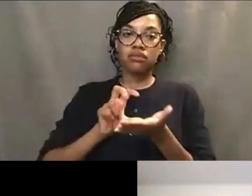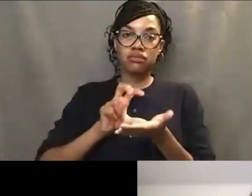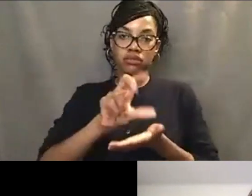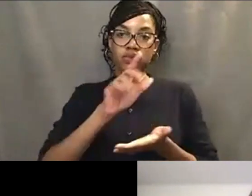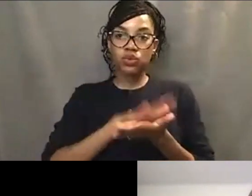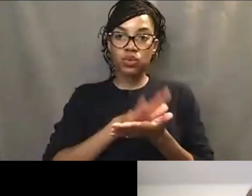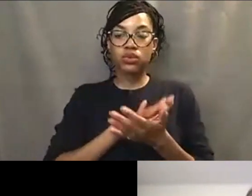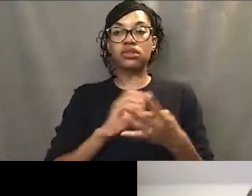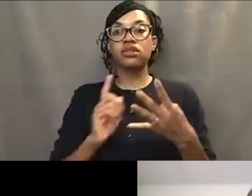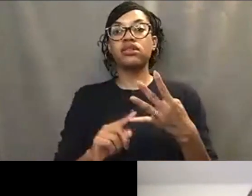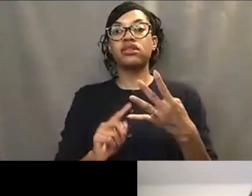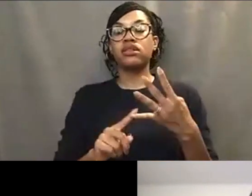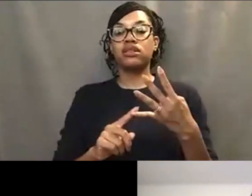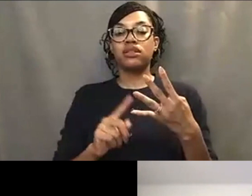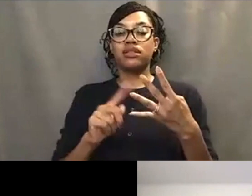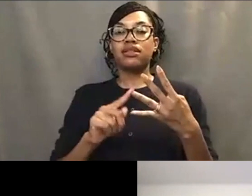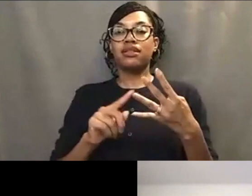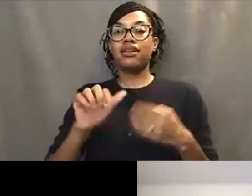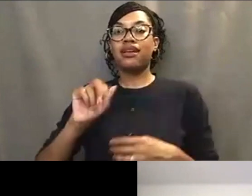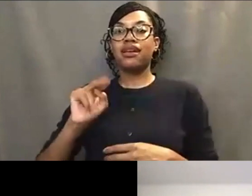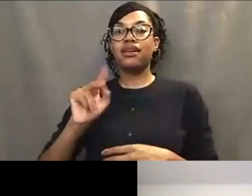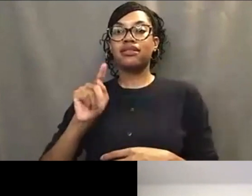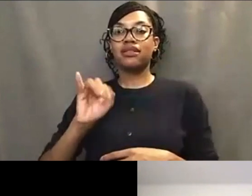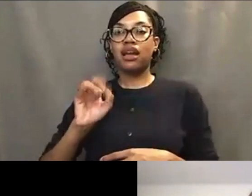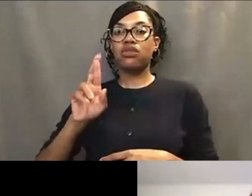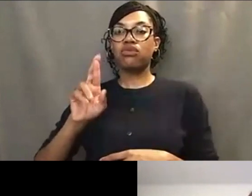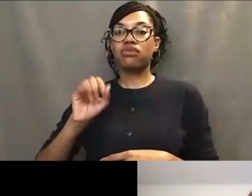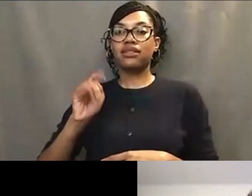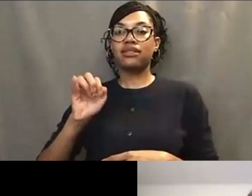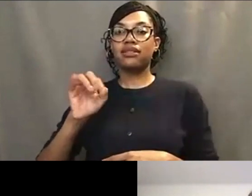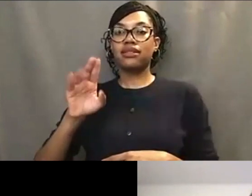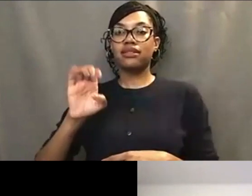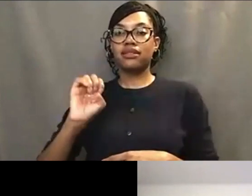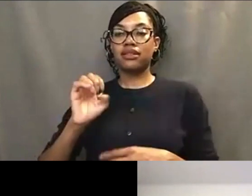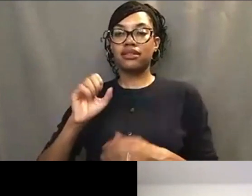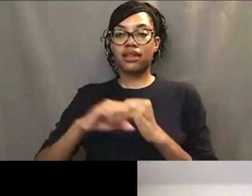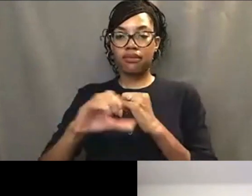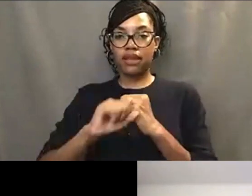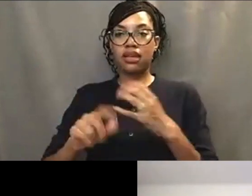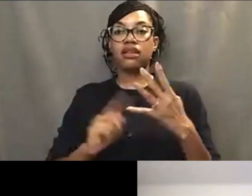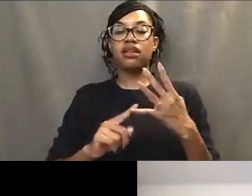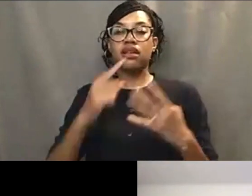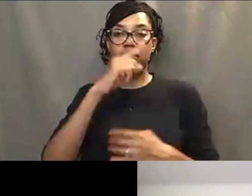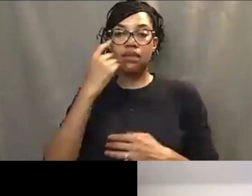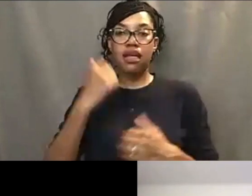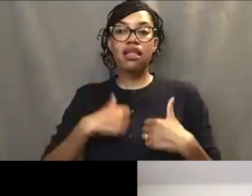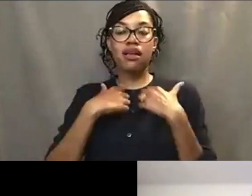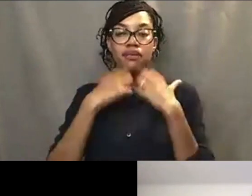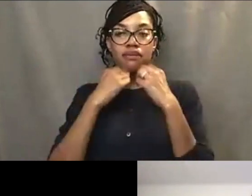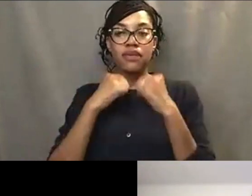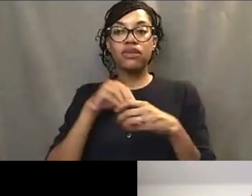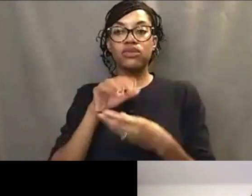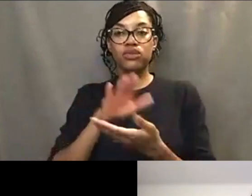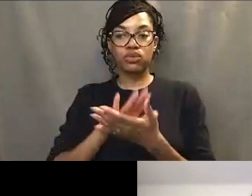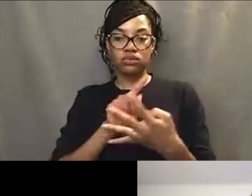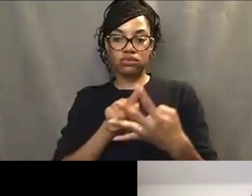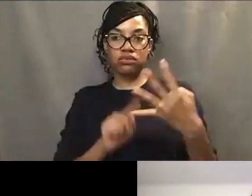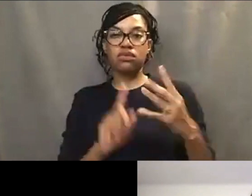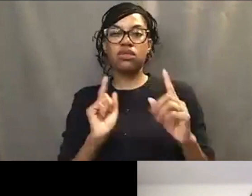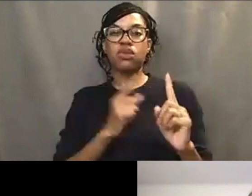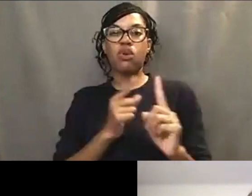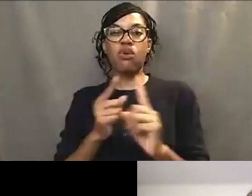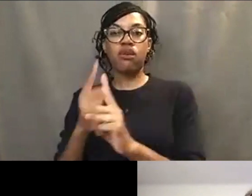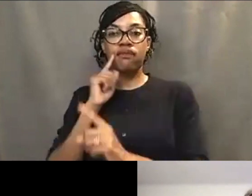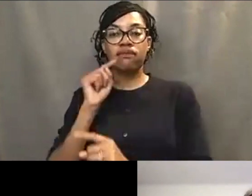and making Black Lives Matter in schools. In 2017, in preparation for contract negotiations, the